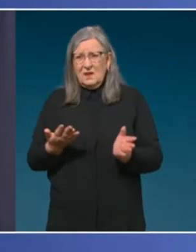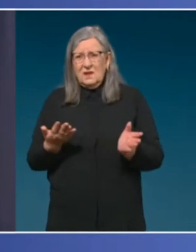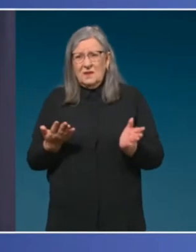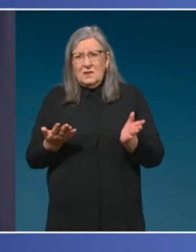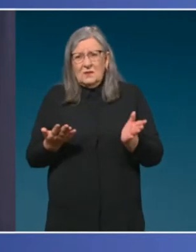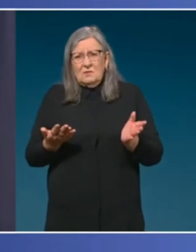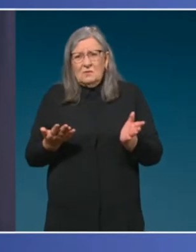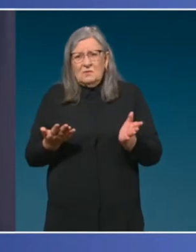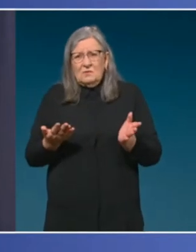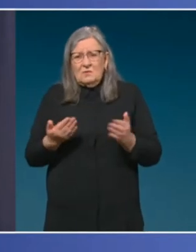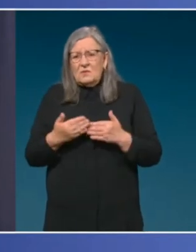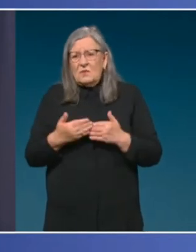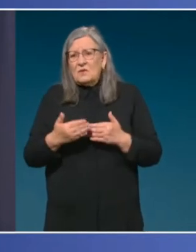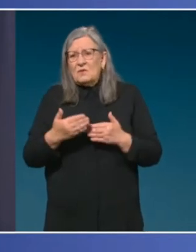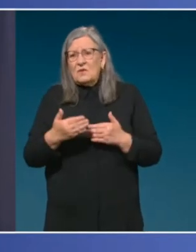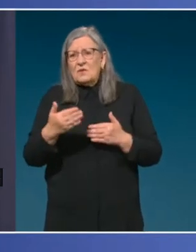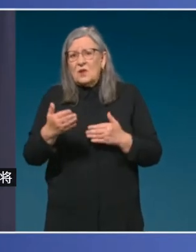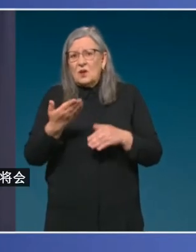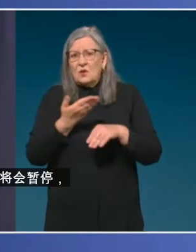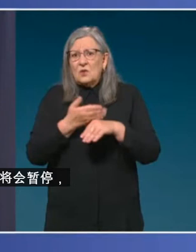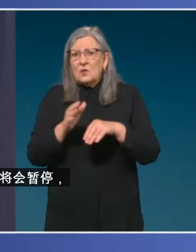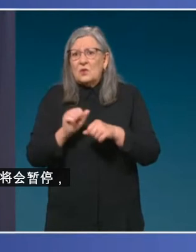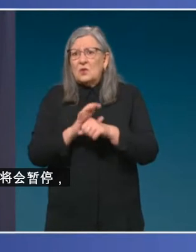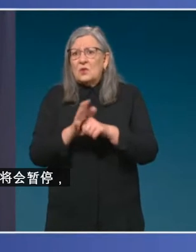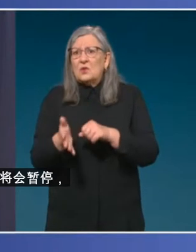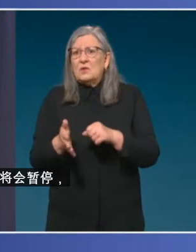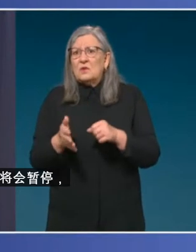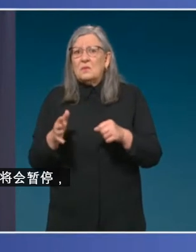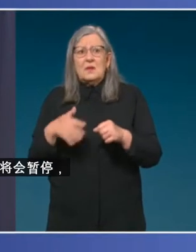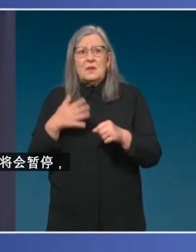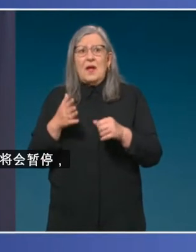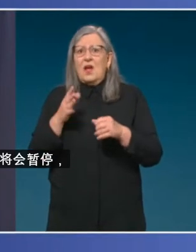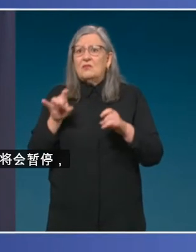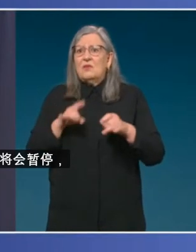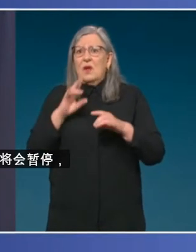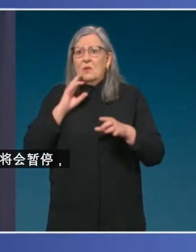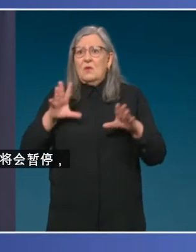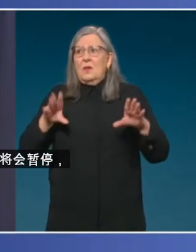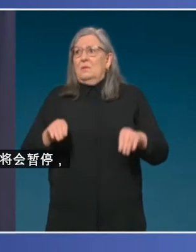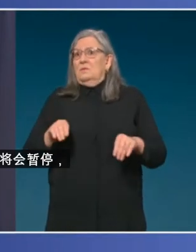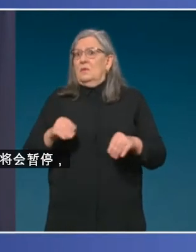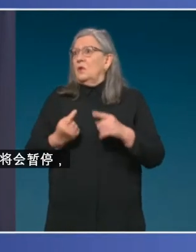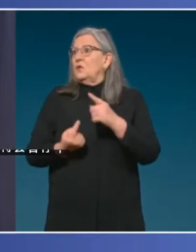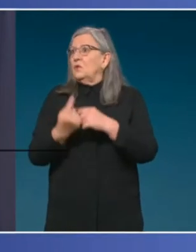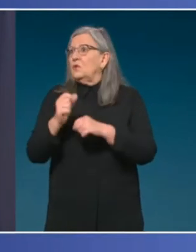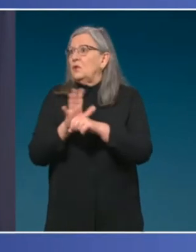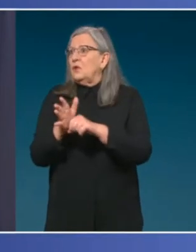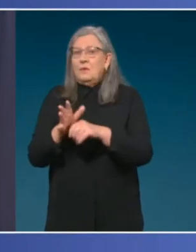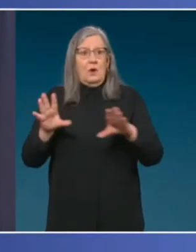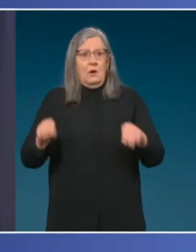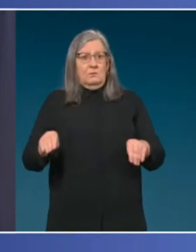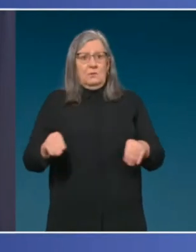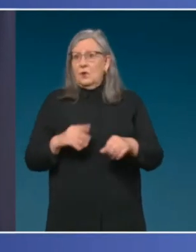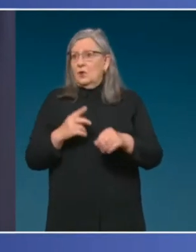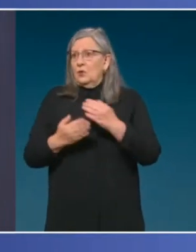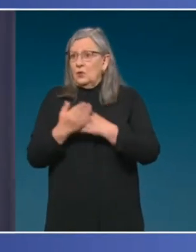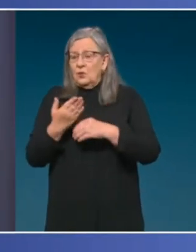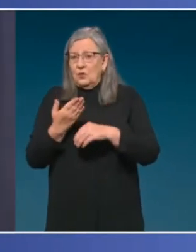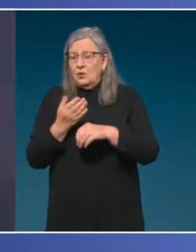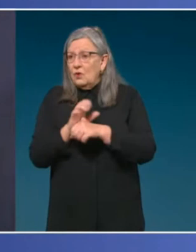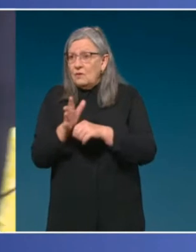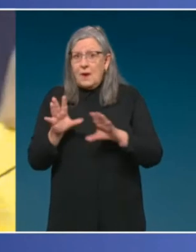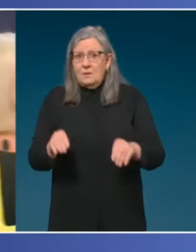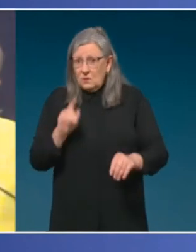forward, there's going to be a pause in how the country progresses through this pandemic? So, Paul, do you want to answer that part first? Yes.